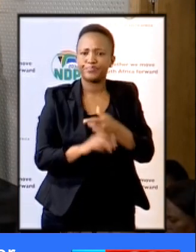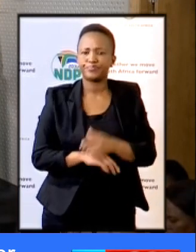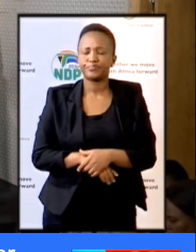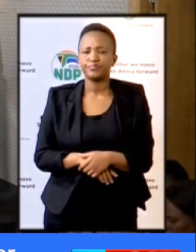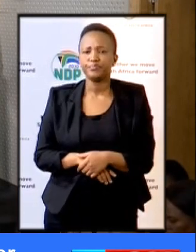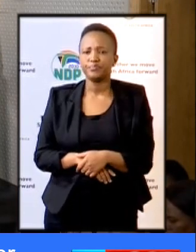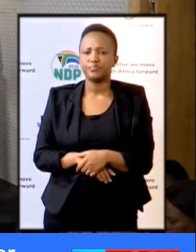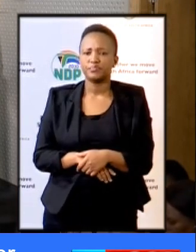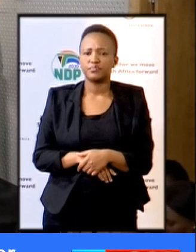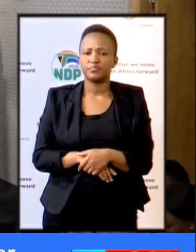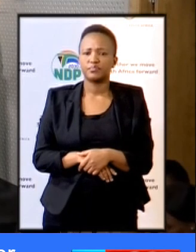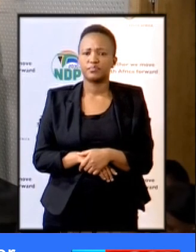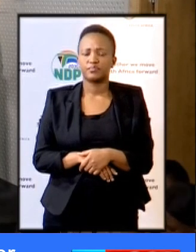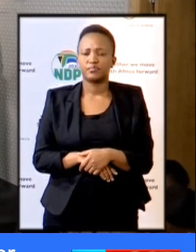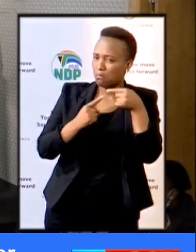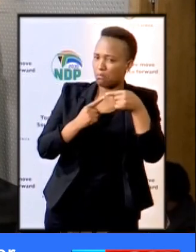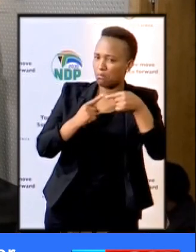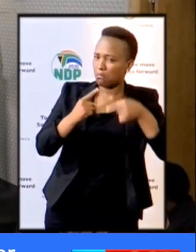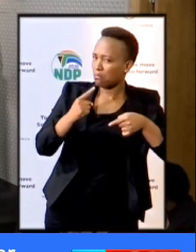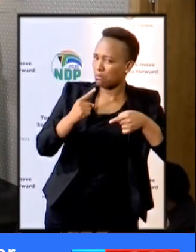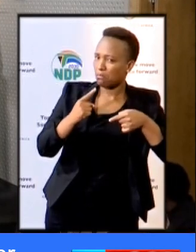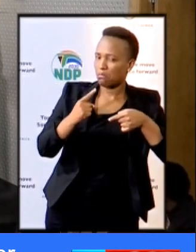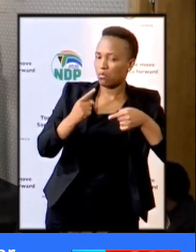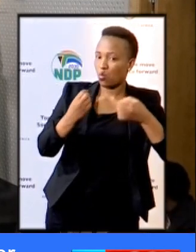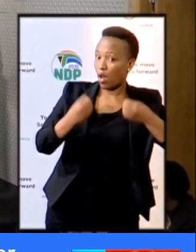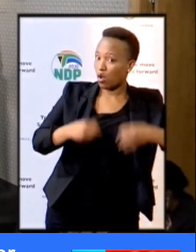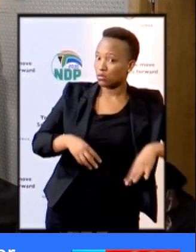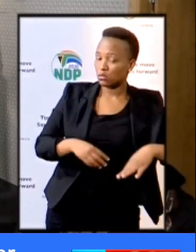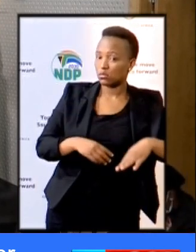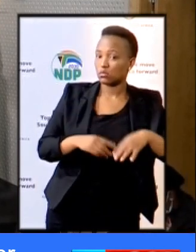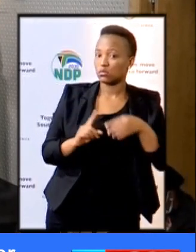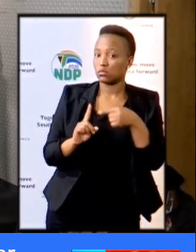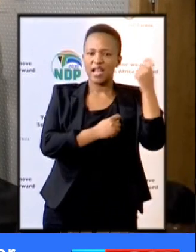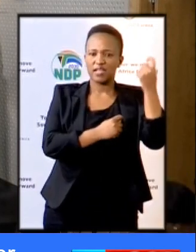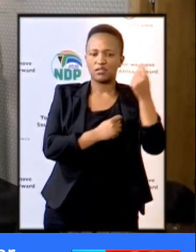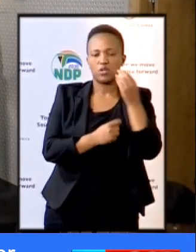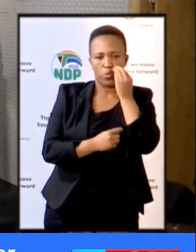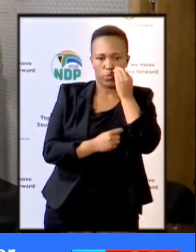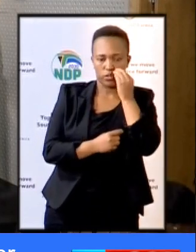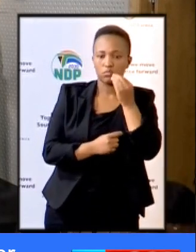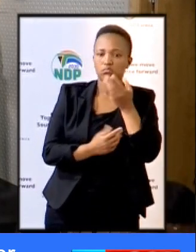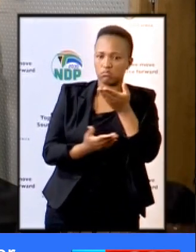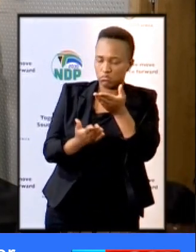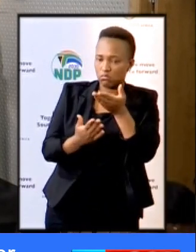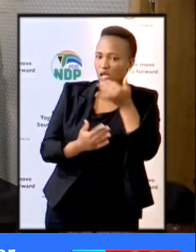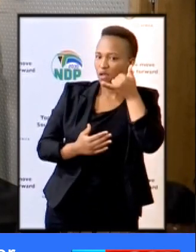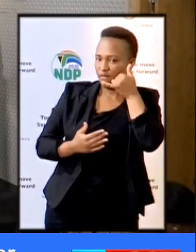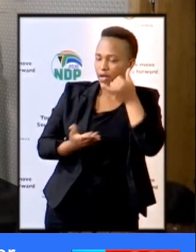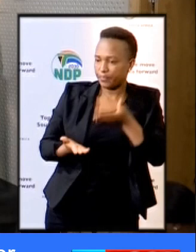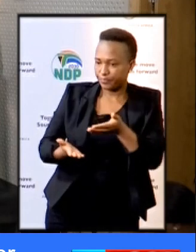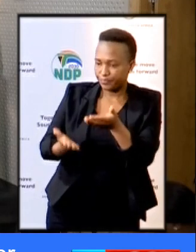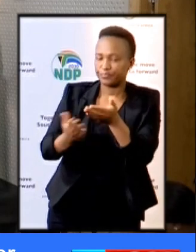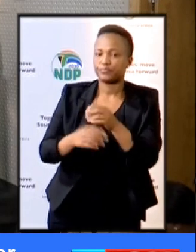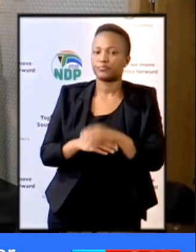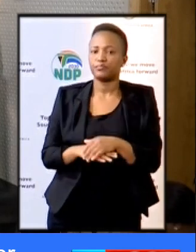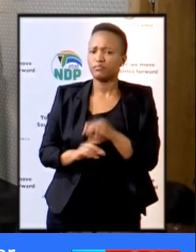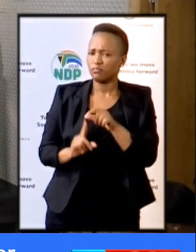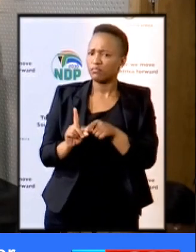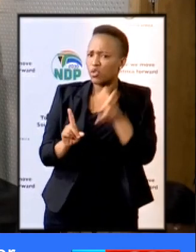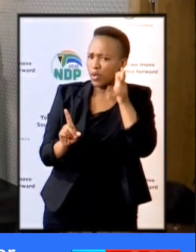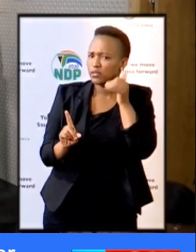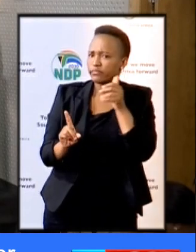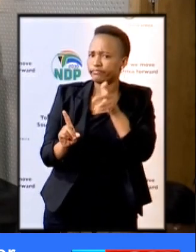We have lost Benita. Raphael, you are listening?